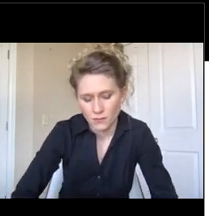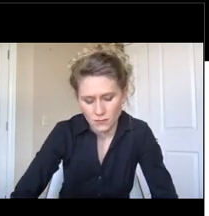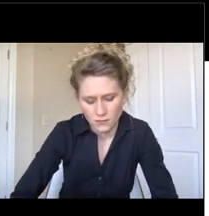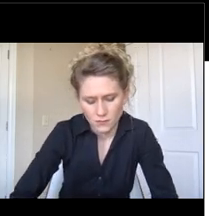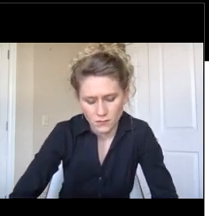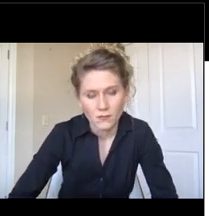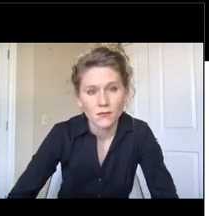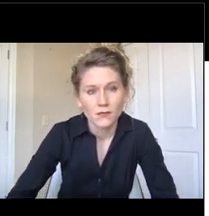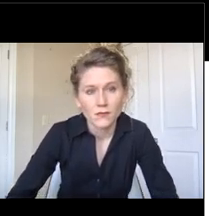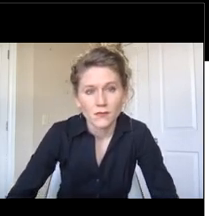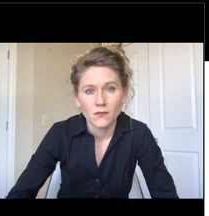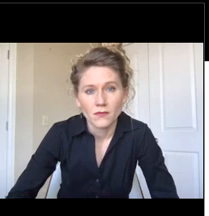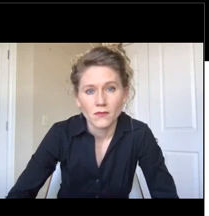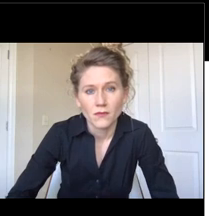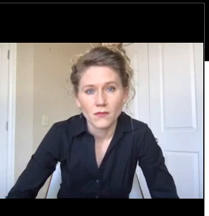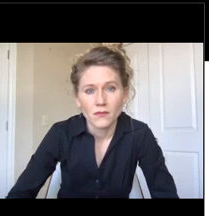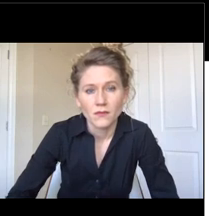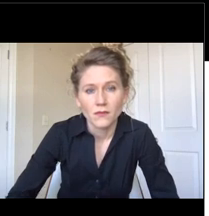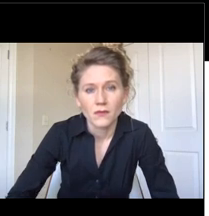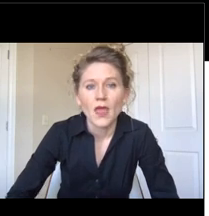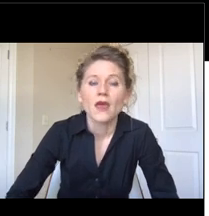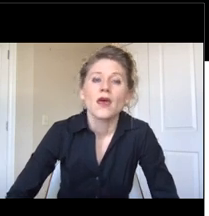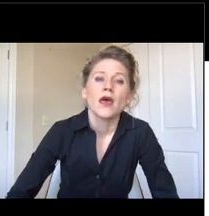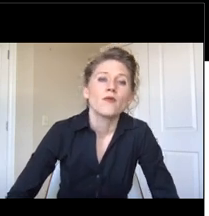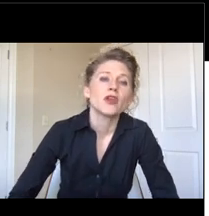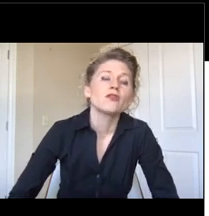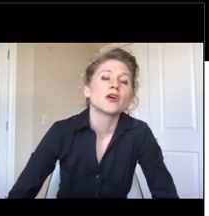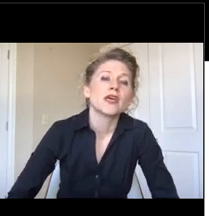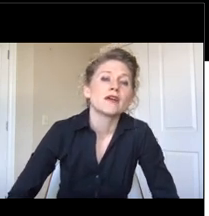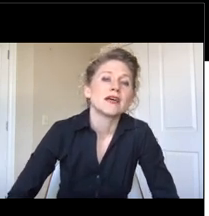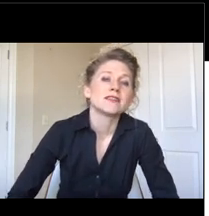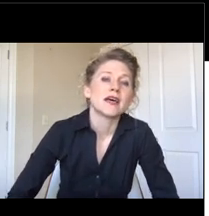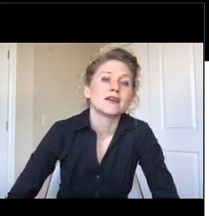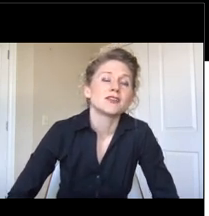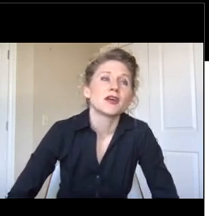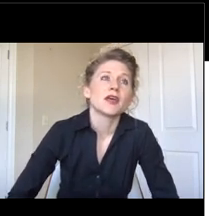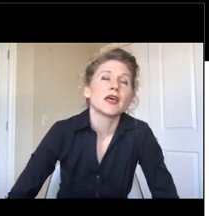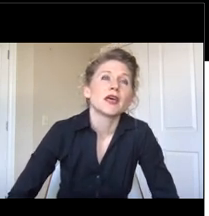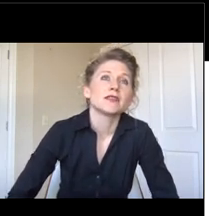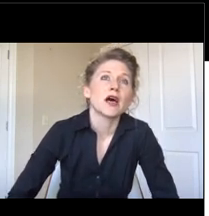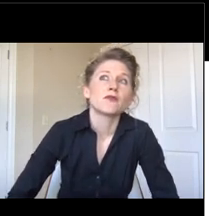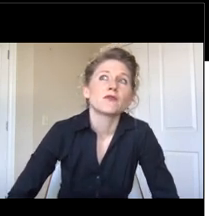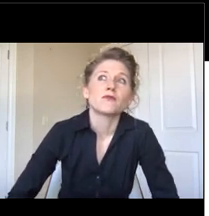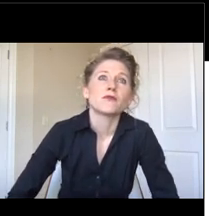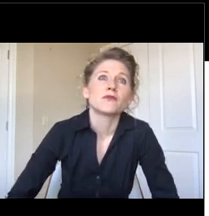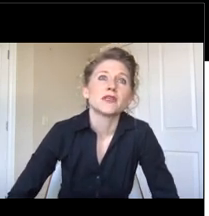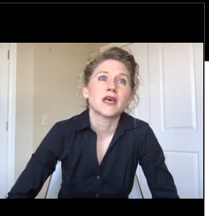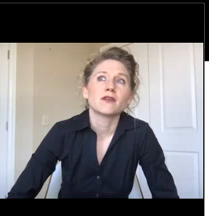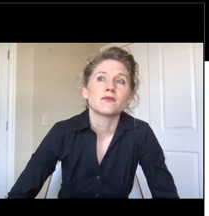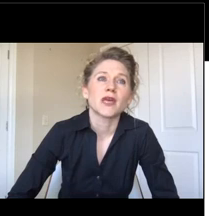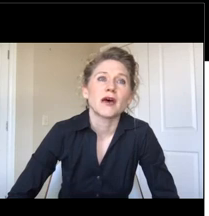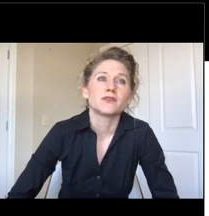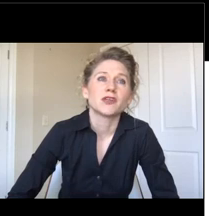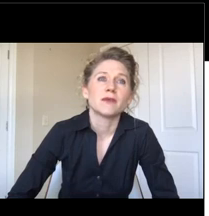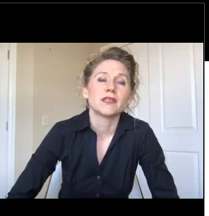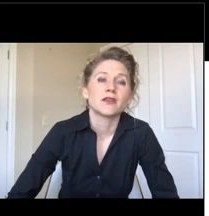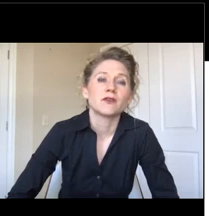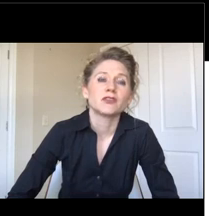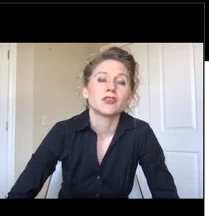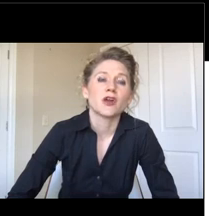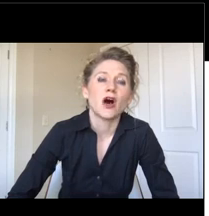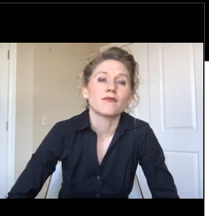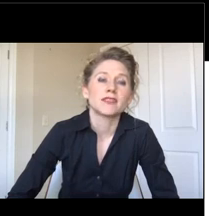more and cover up the road and make it last. And when you're looking at less dollars, Jerry, is our recycling or rehab